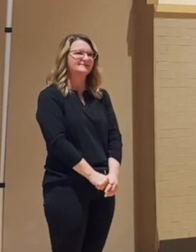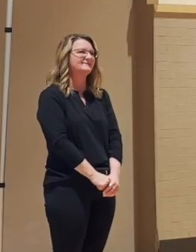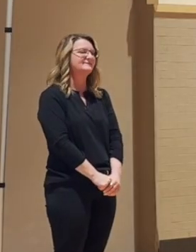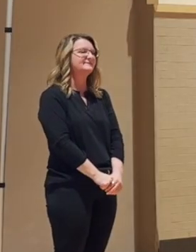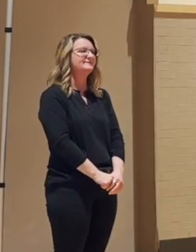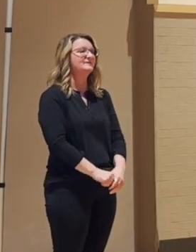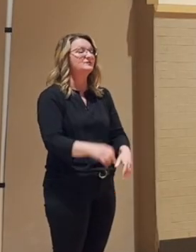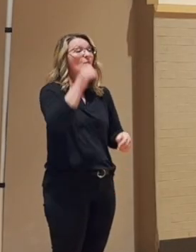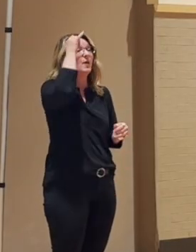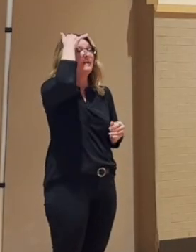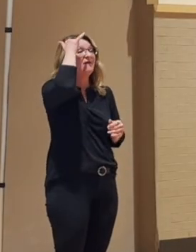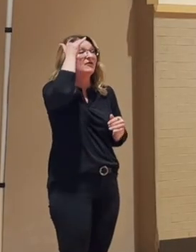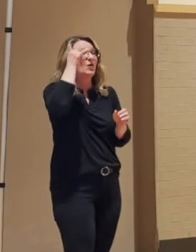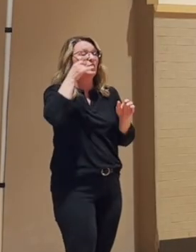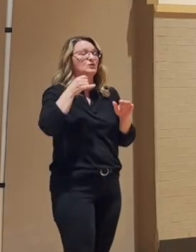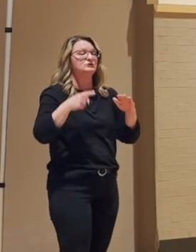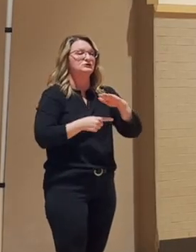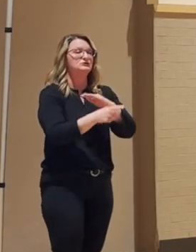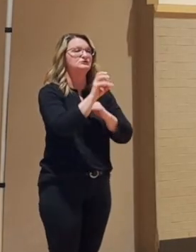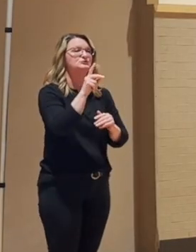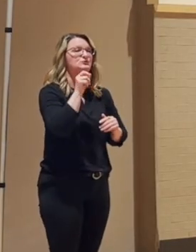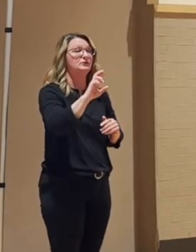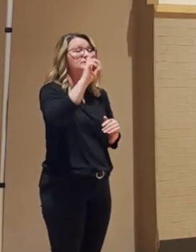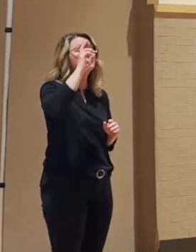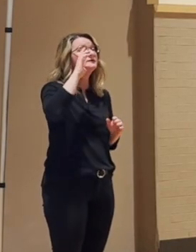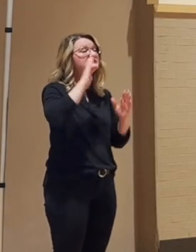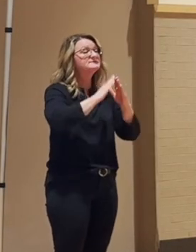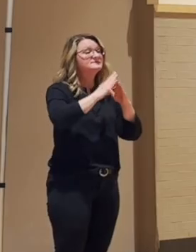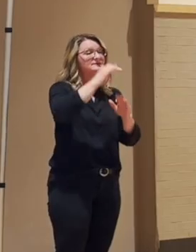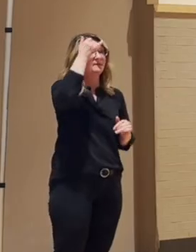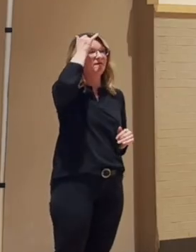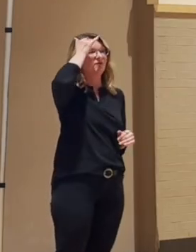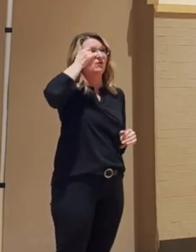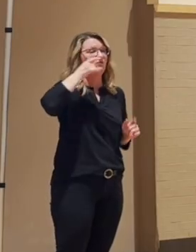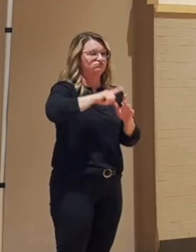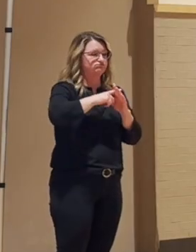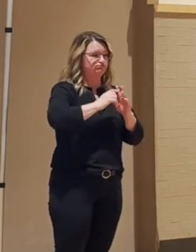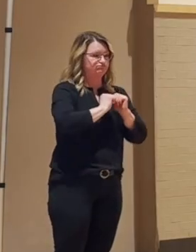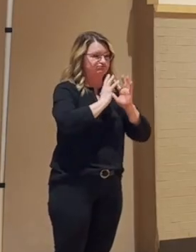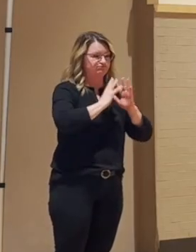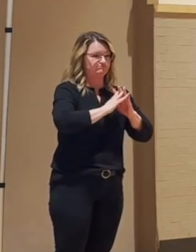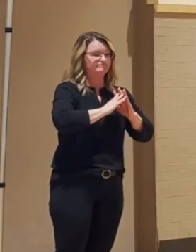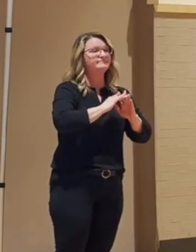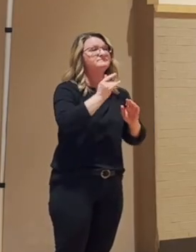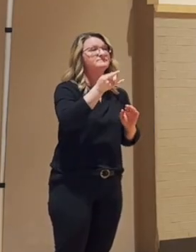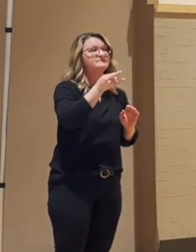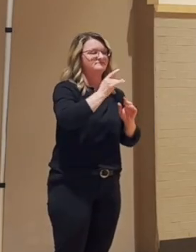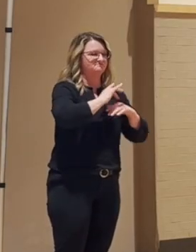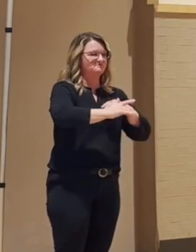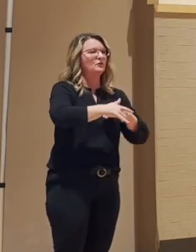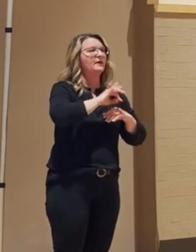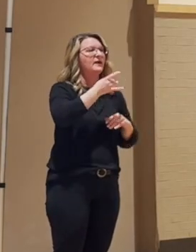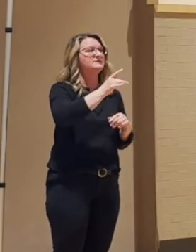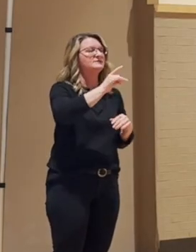Okay, so Buffalo Sewer, the city of Buffalo kind of began around in the early